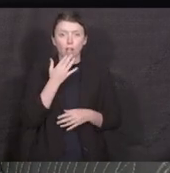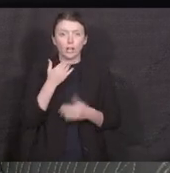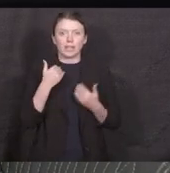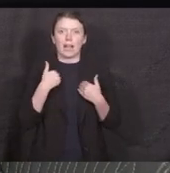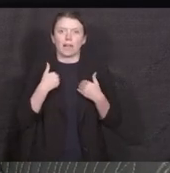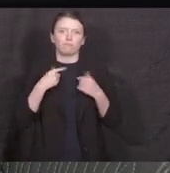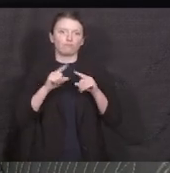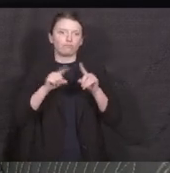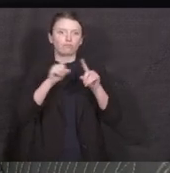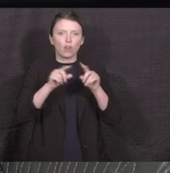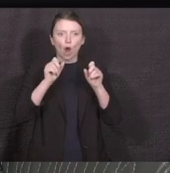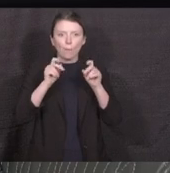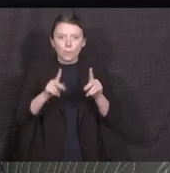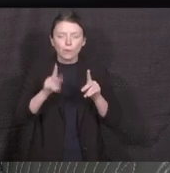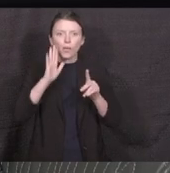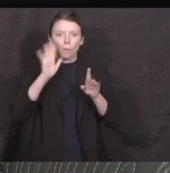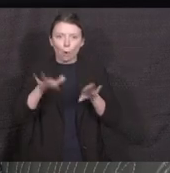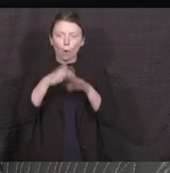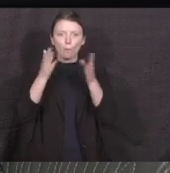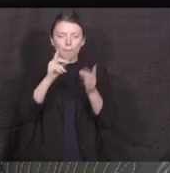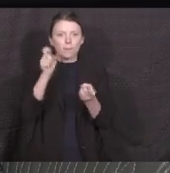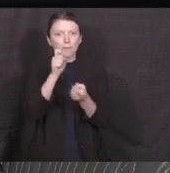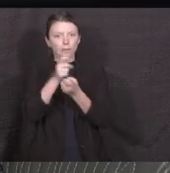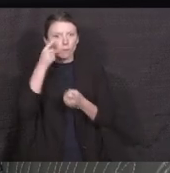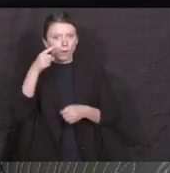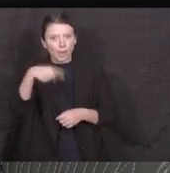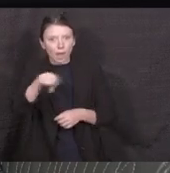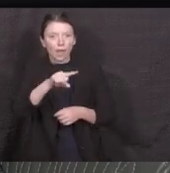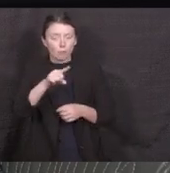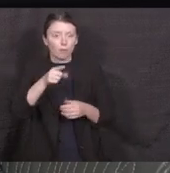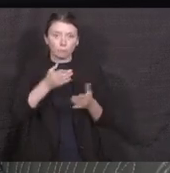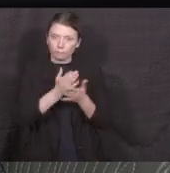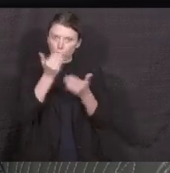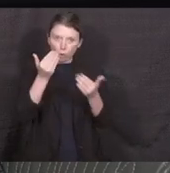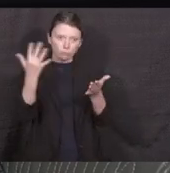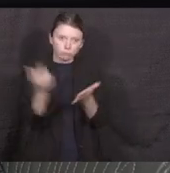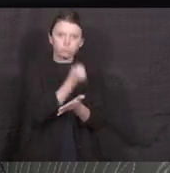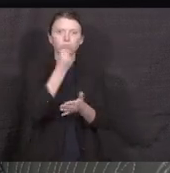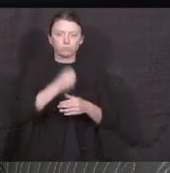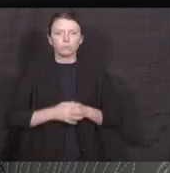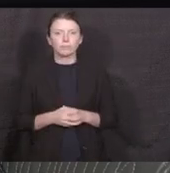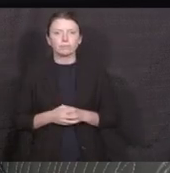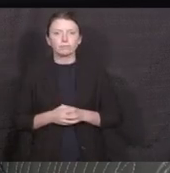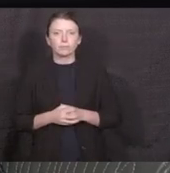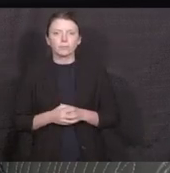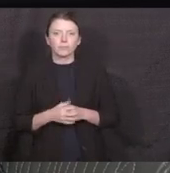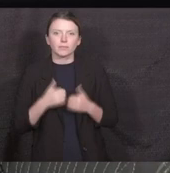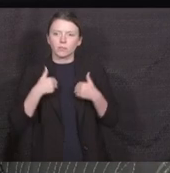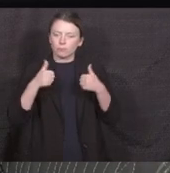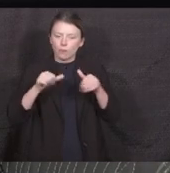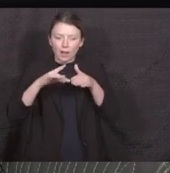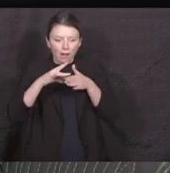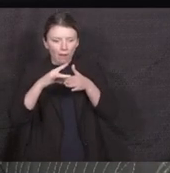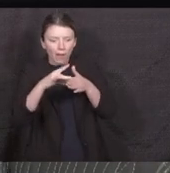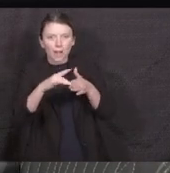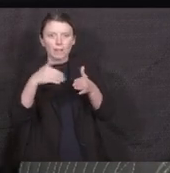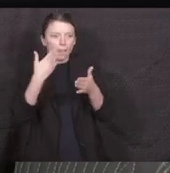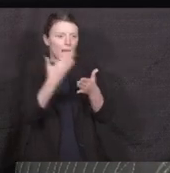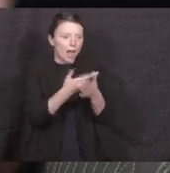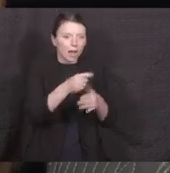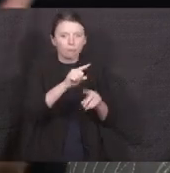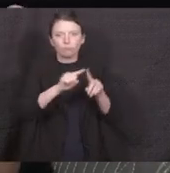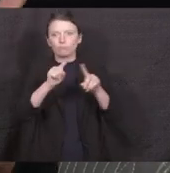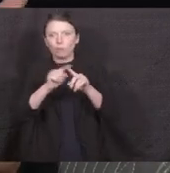doors that open that are specifically for them, and rightfully so. And I try to guide those students